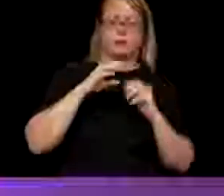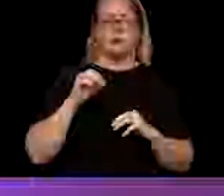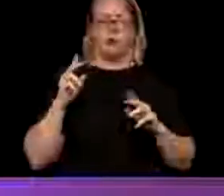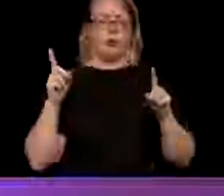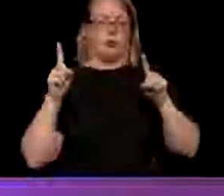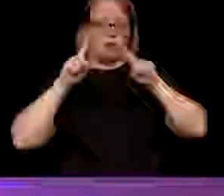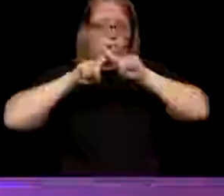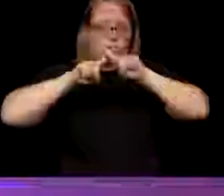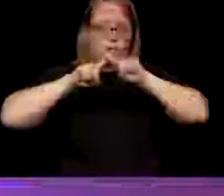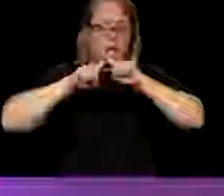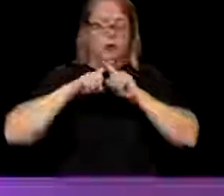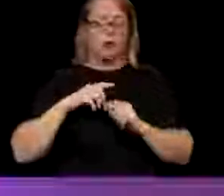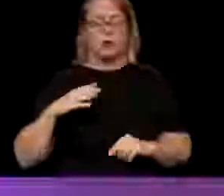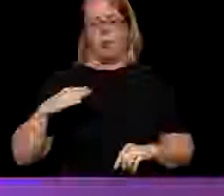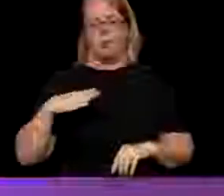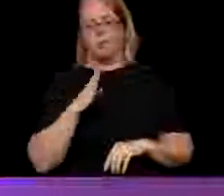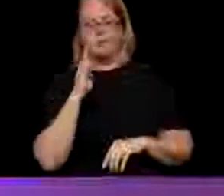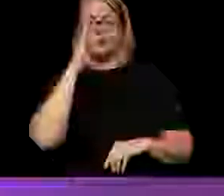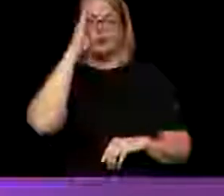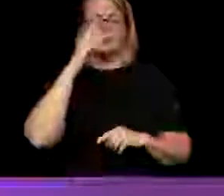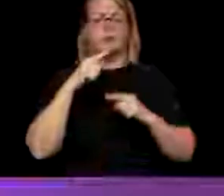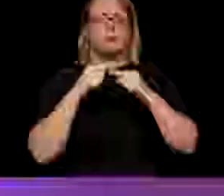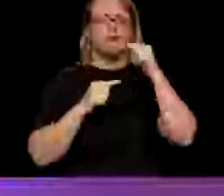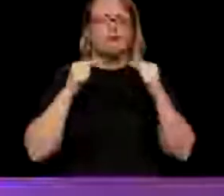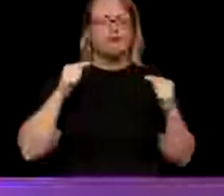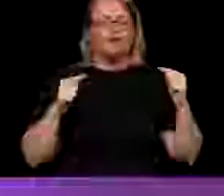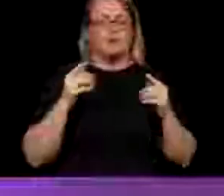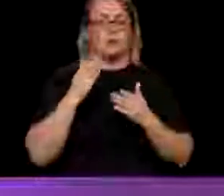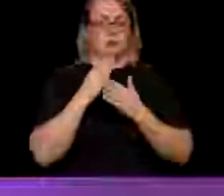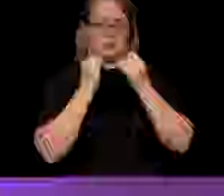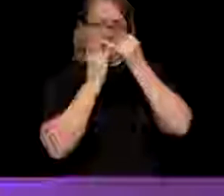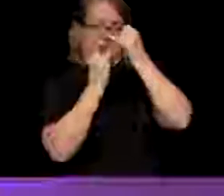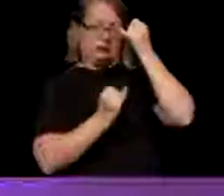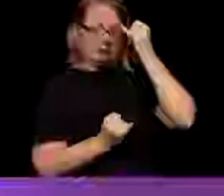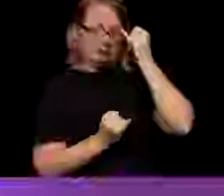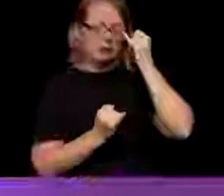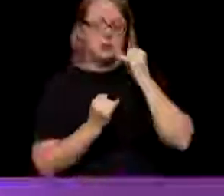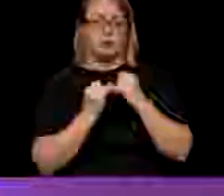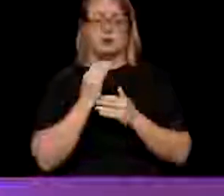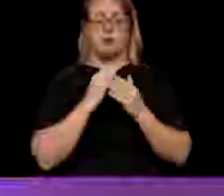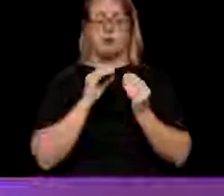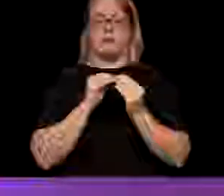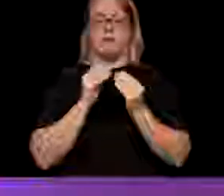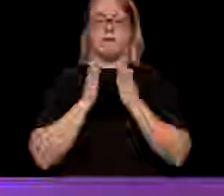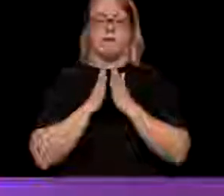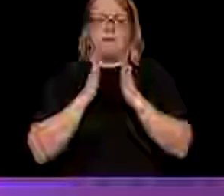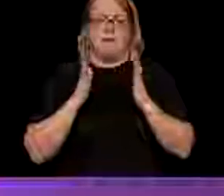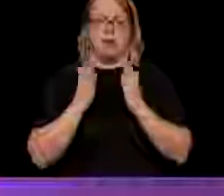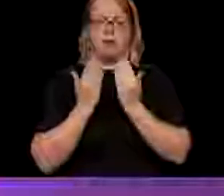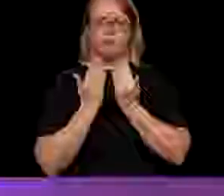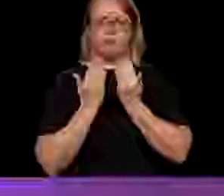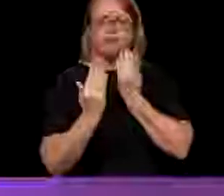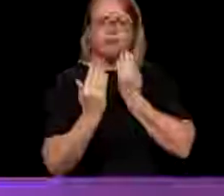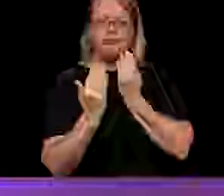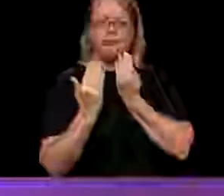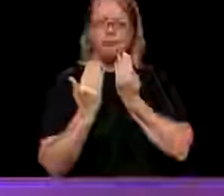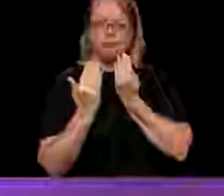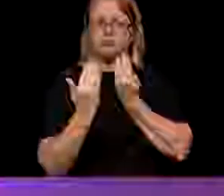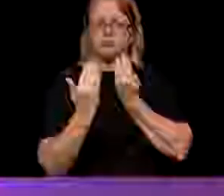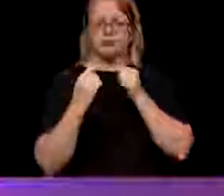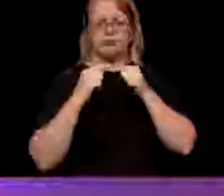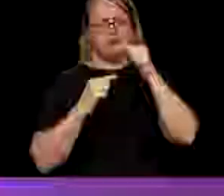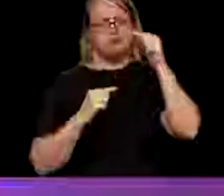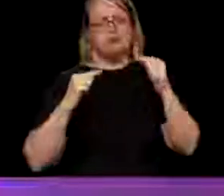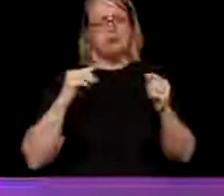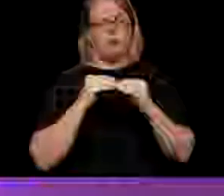bit more. You could add a little bump, maybe even crisscross just for fun. So I'm going to get started by putting in the